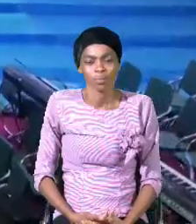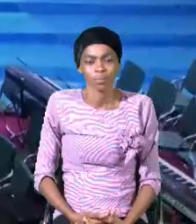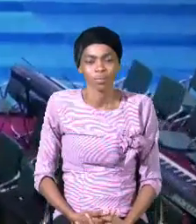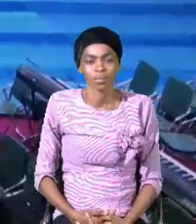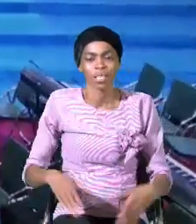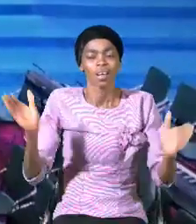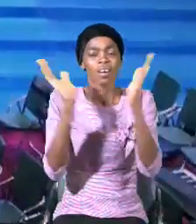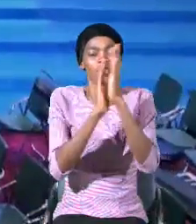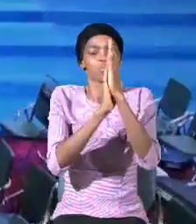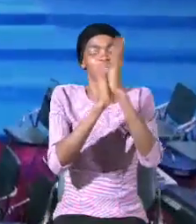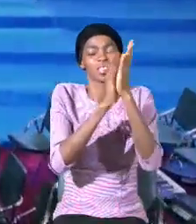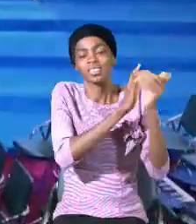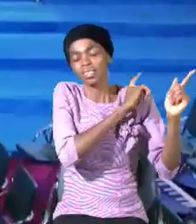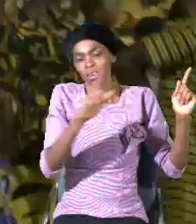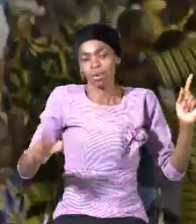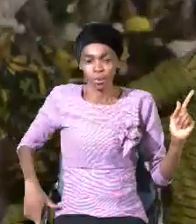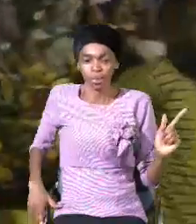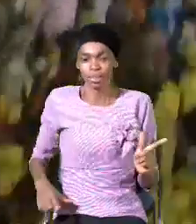Praise the Lord.